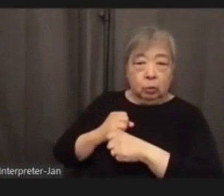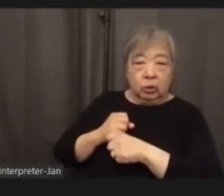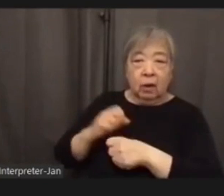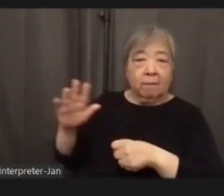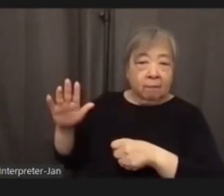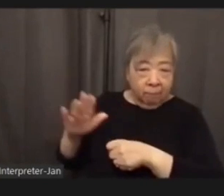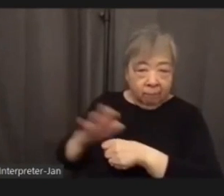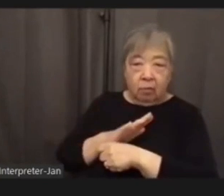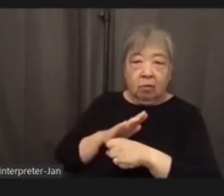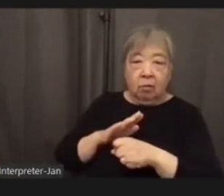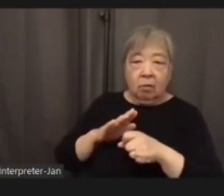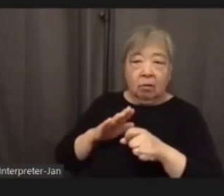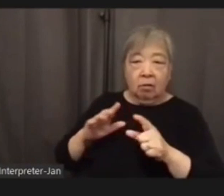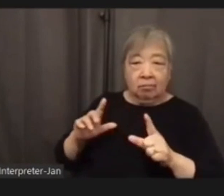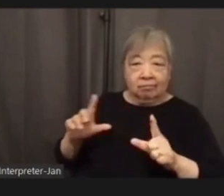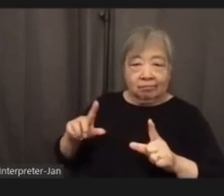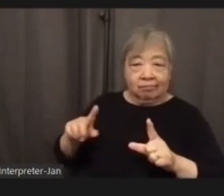album.